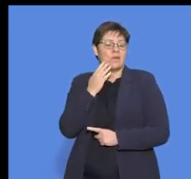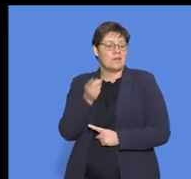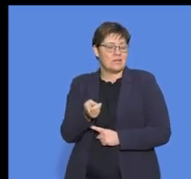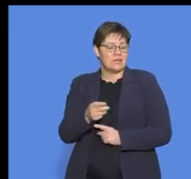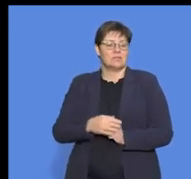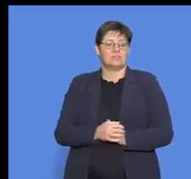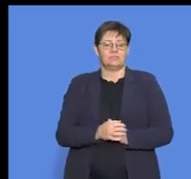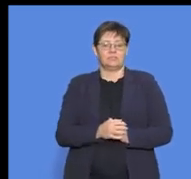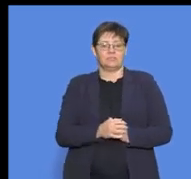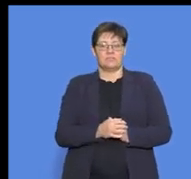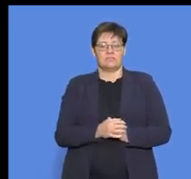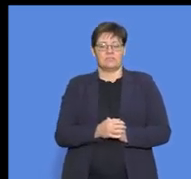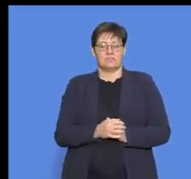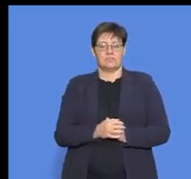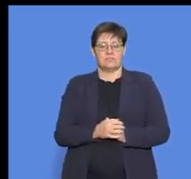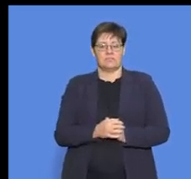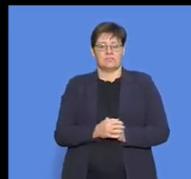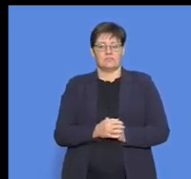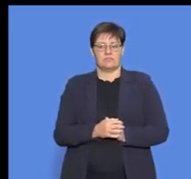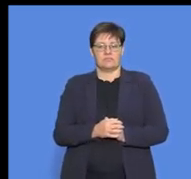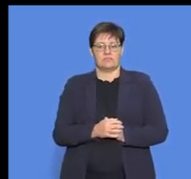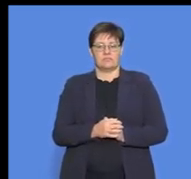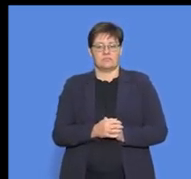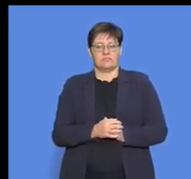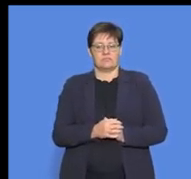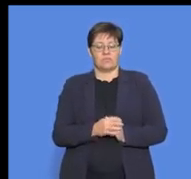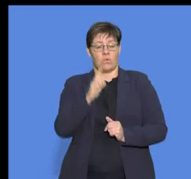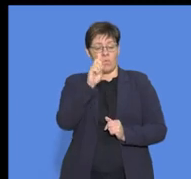rule? You use the sine rule when you have